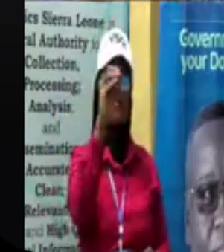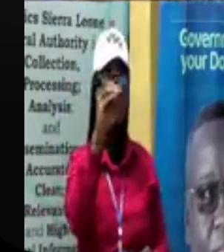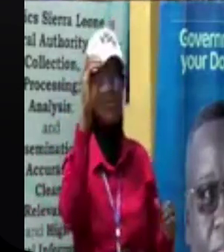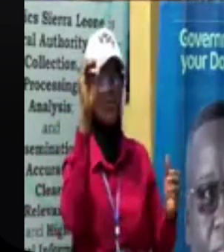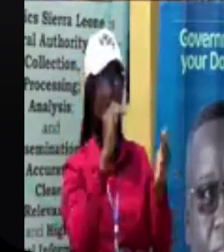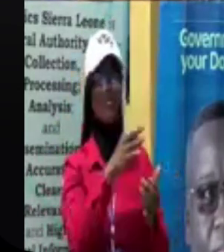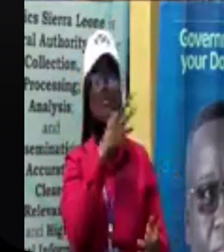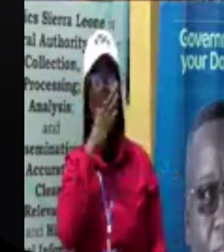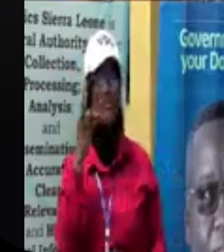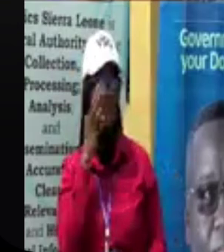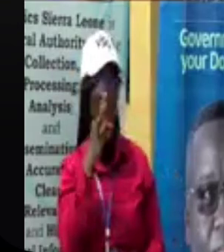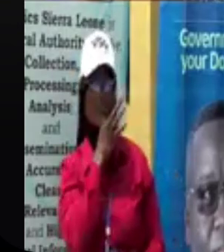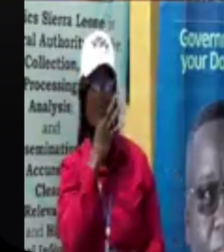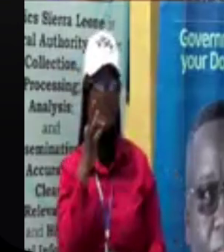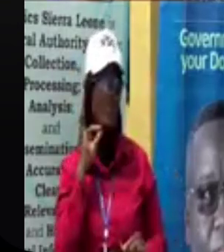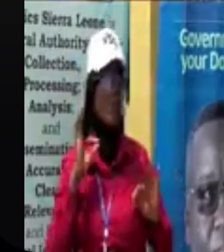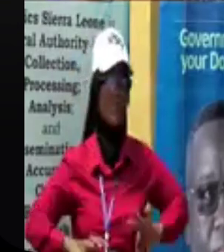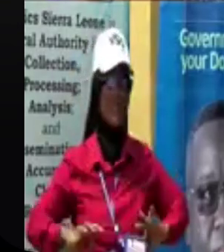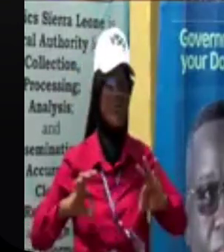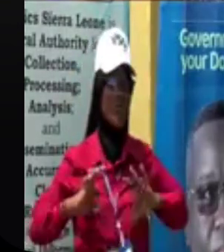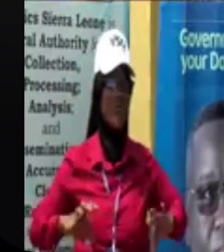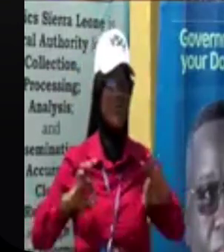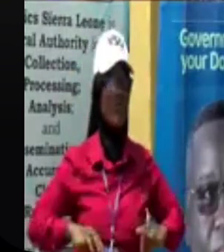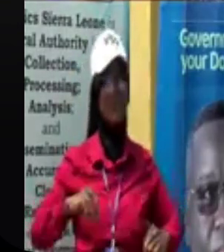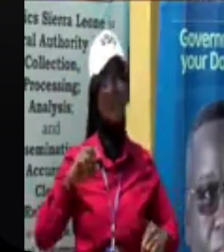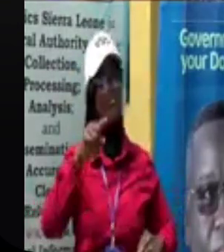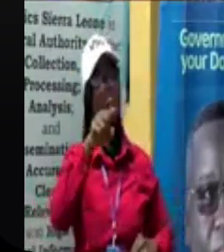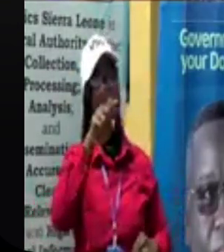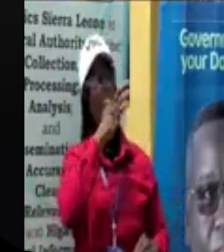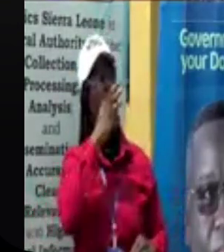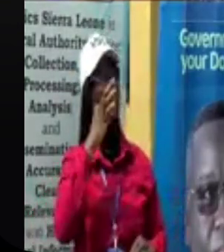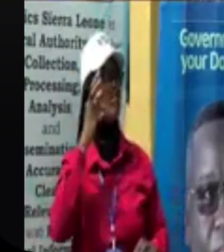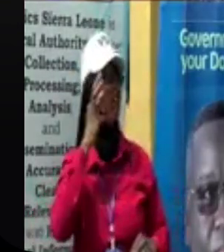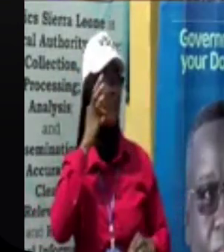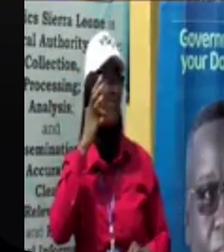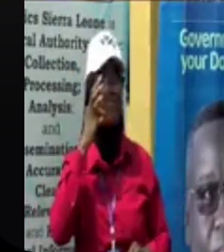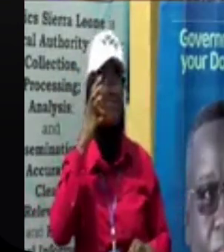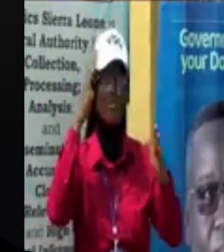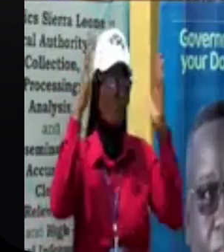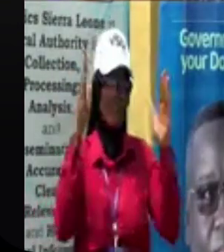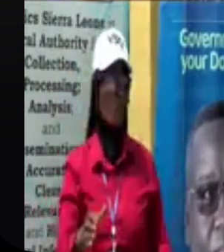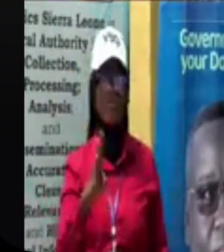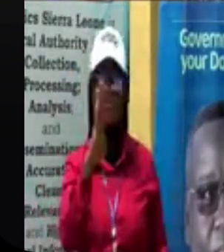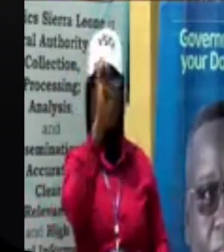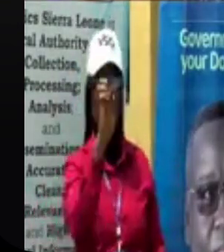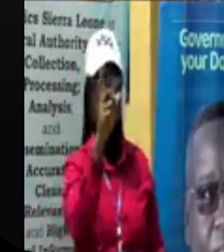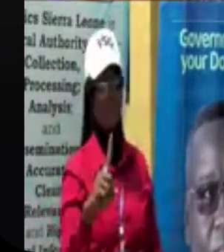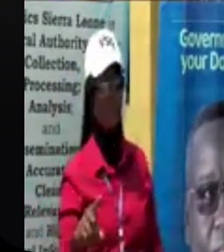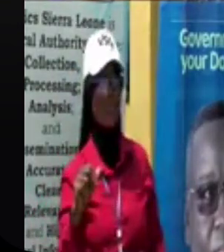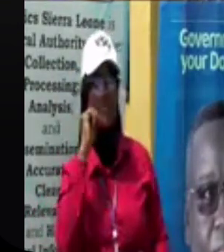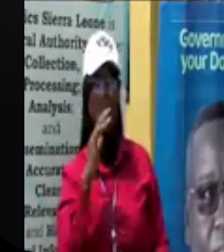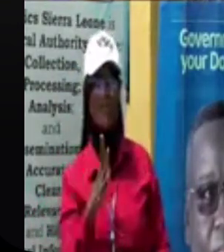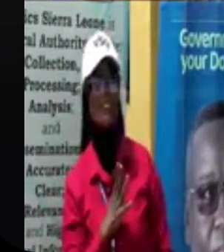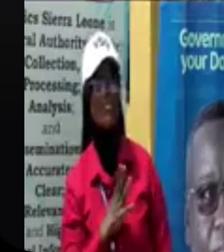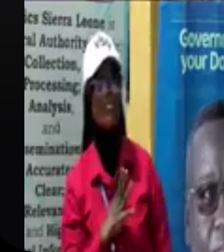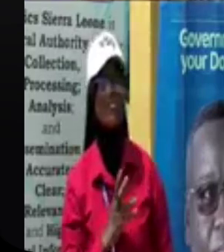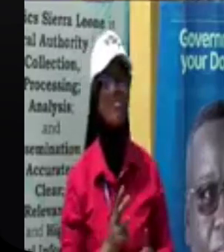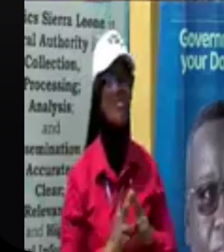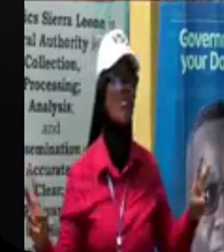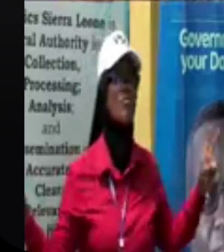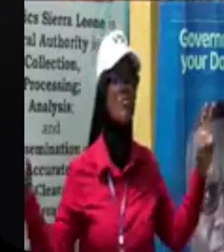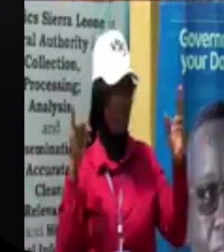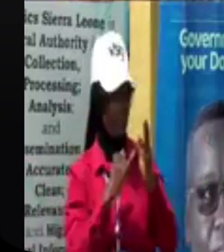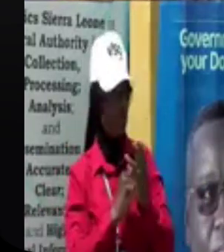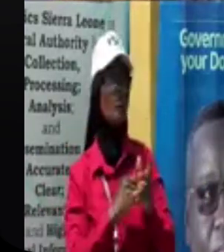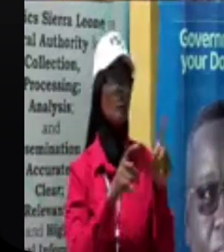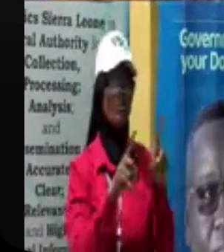90,000 farmers then benefits. Of their 90,000 farmers and they over 40% now woman them. So this it